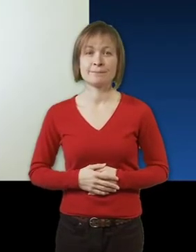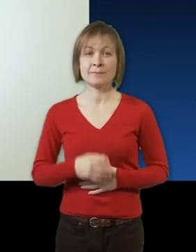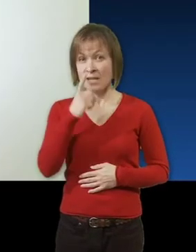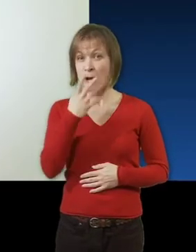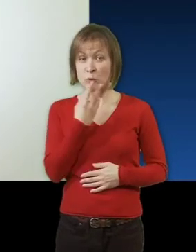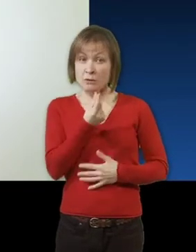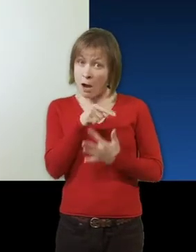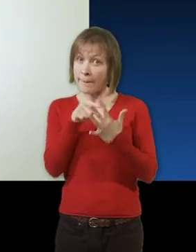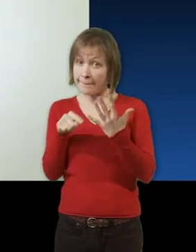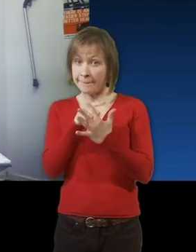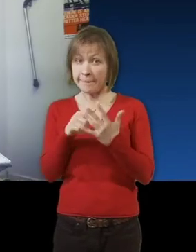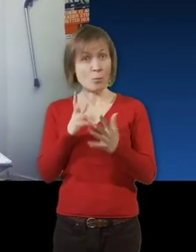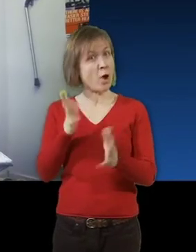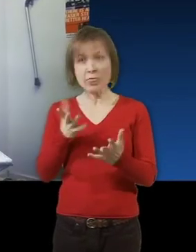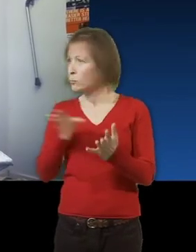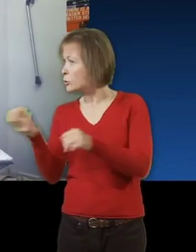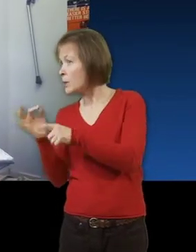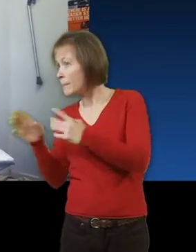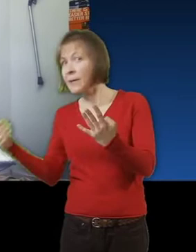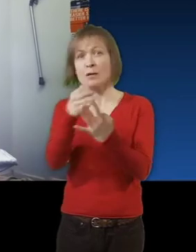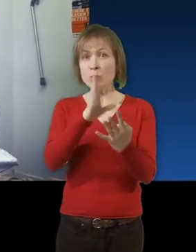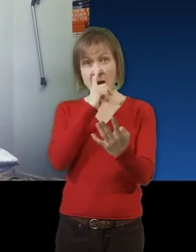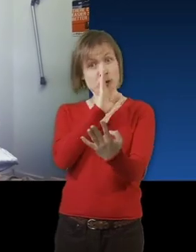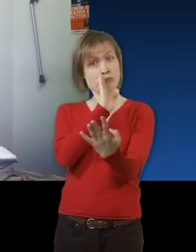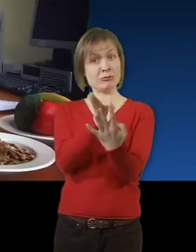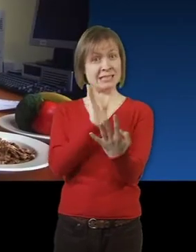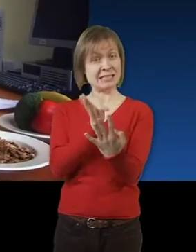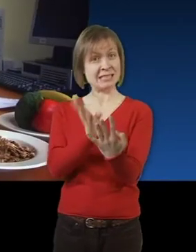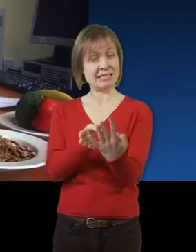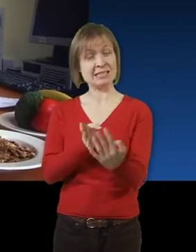You can use some of these services without seeing your GP first.